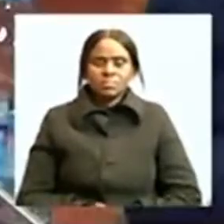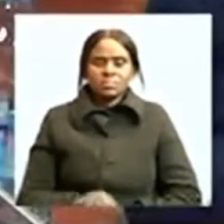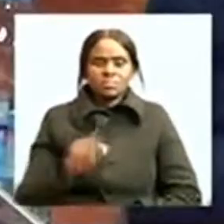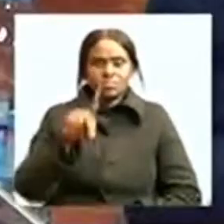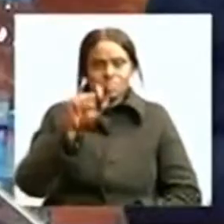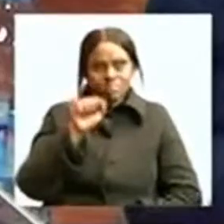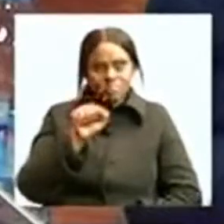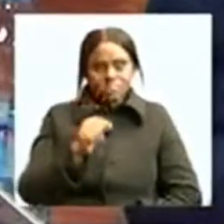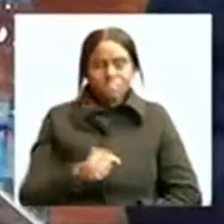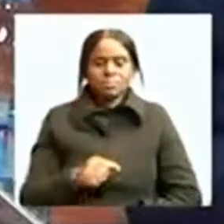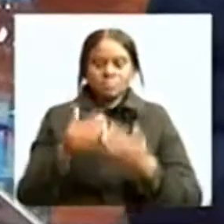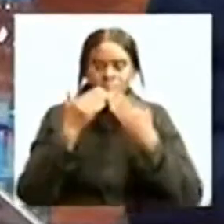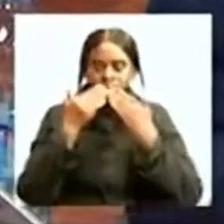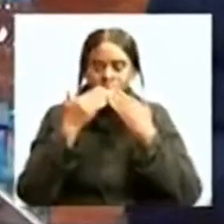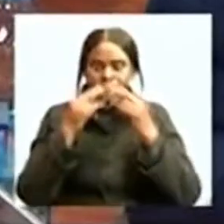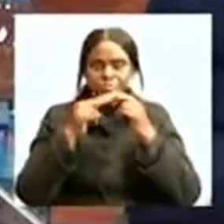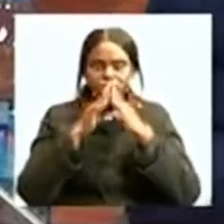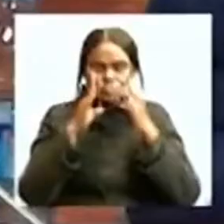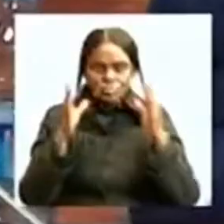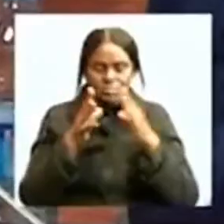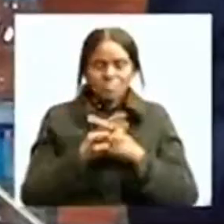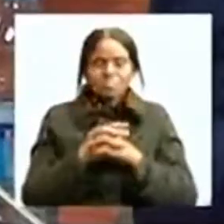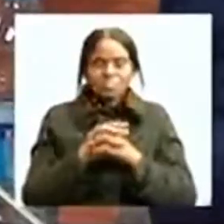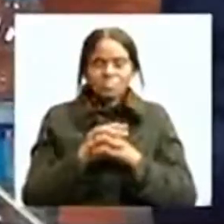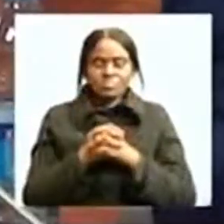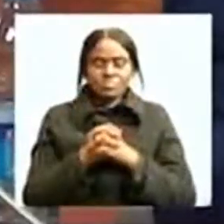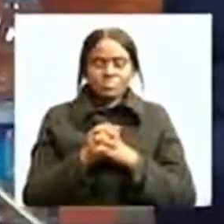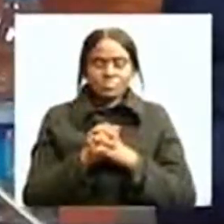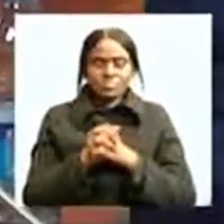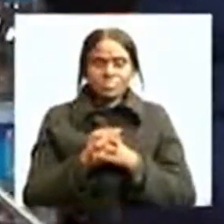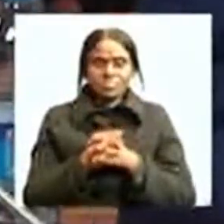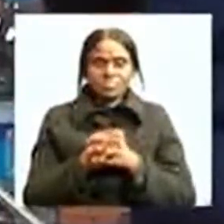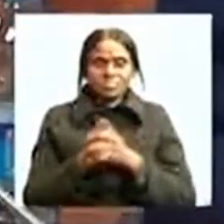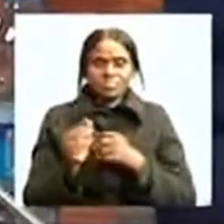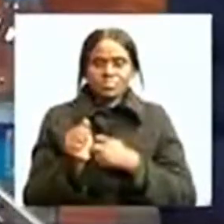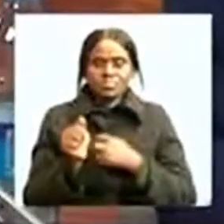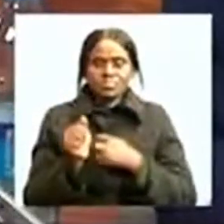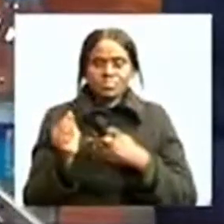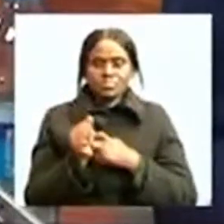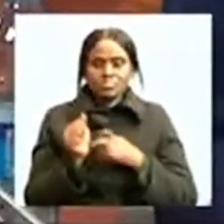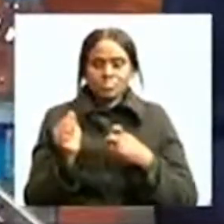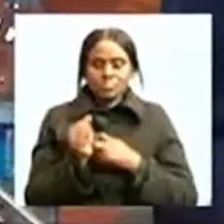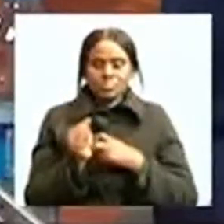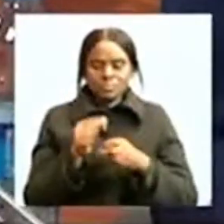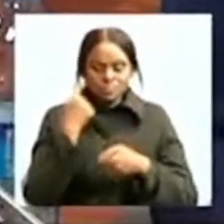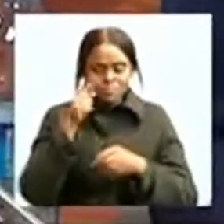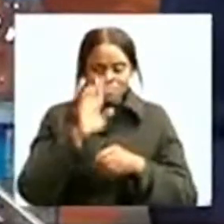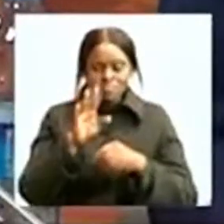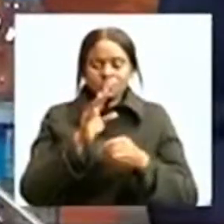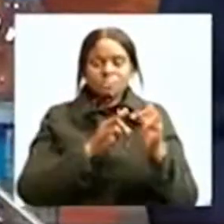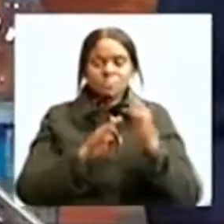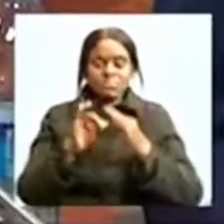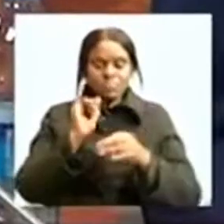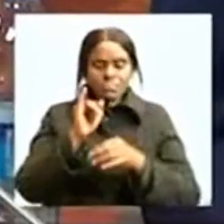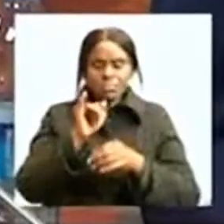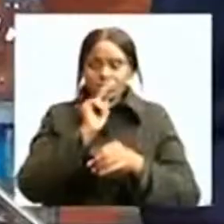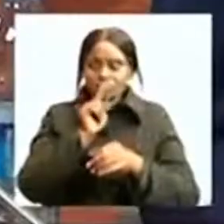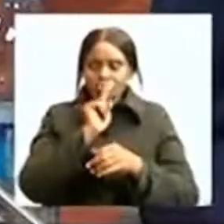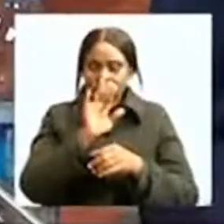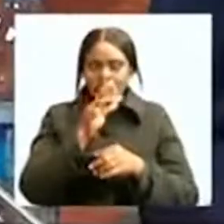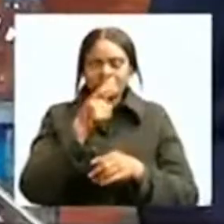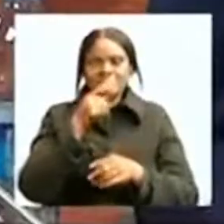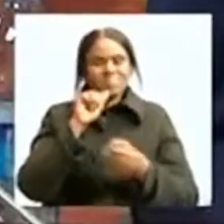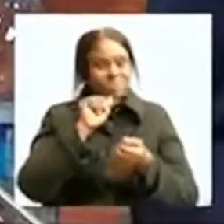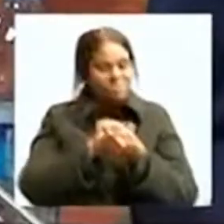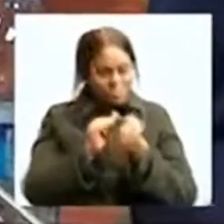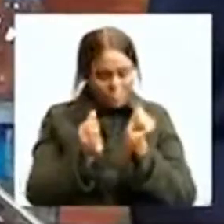PS. Thank you very much, Honorable, for that submission. Indeed, it's a matter